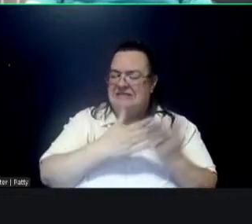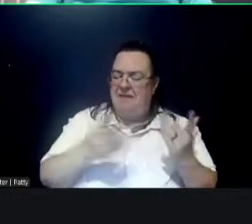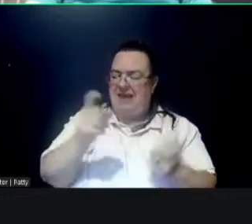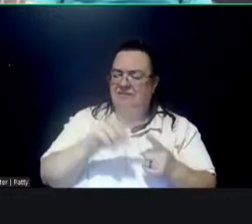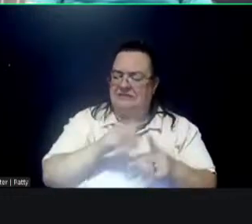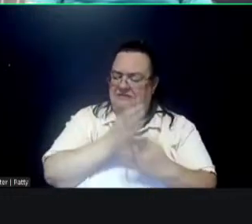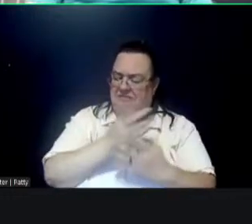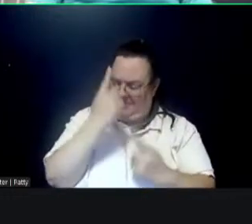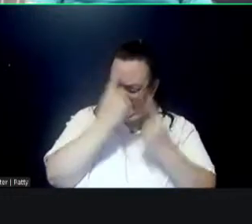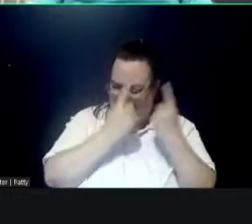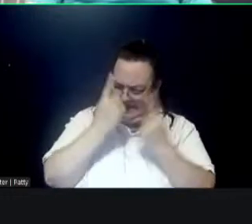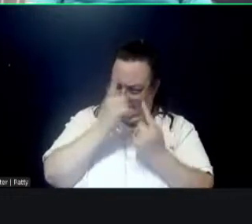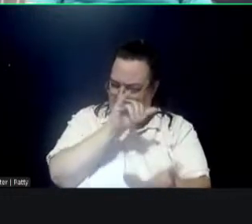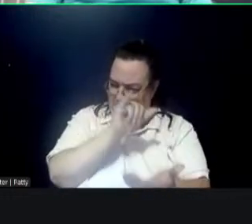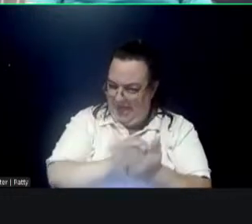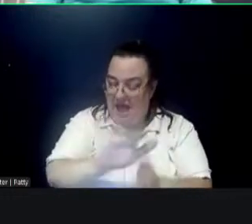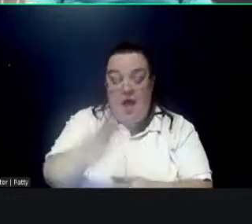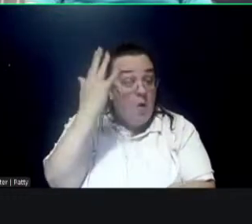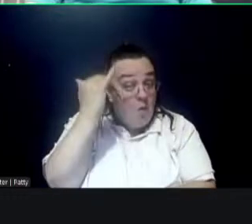want